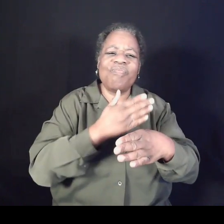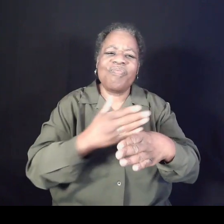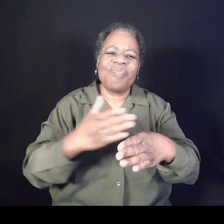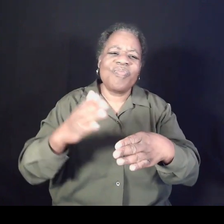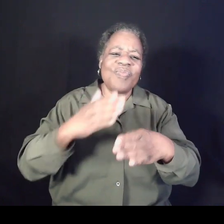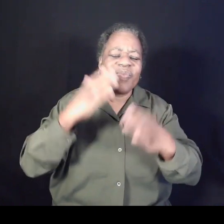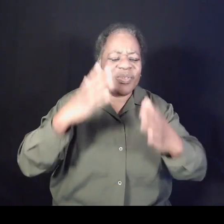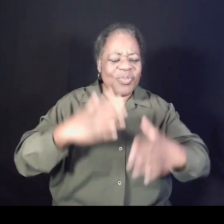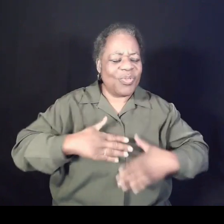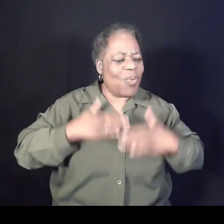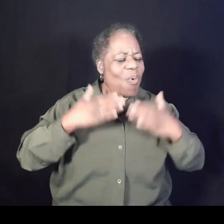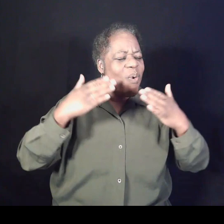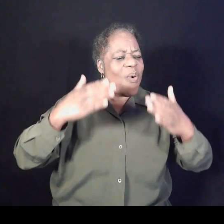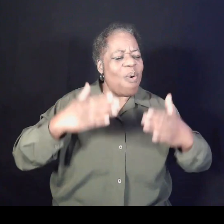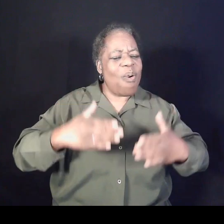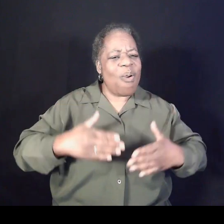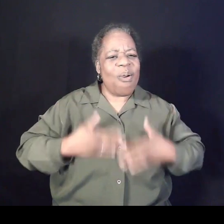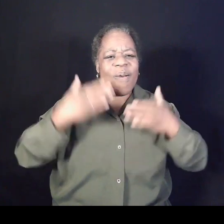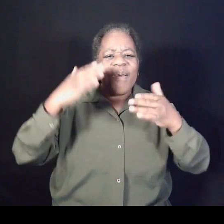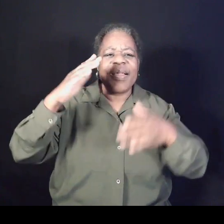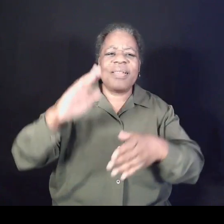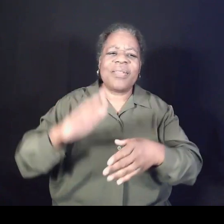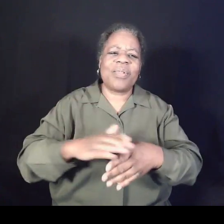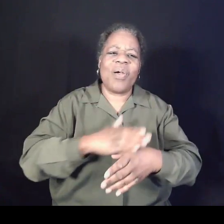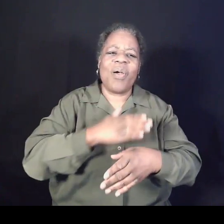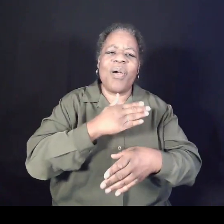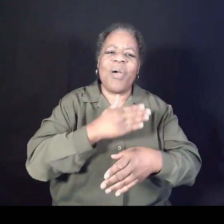echoing their joyous strains.